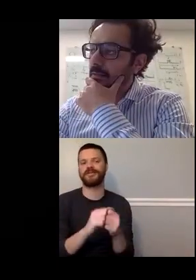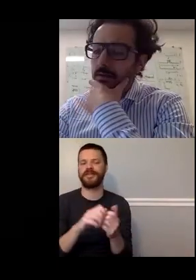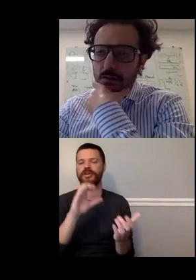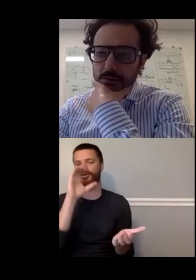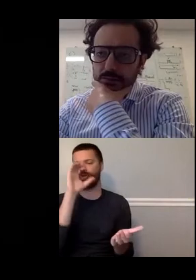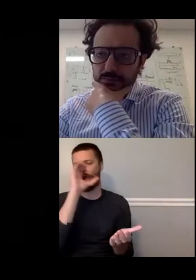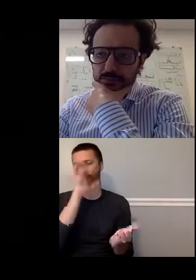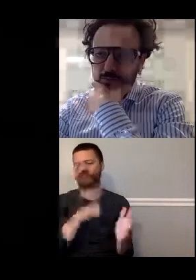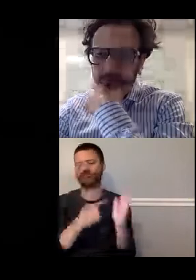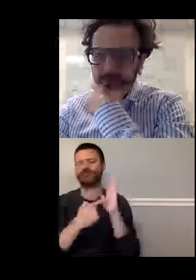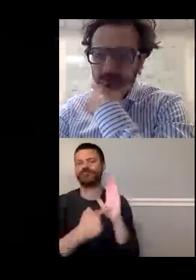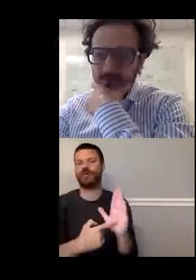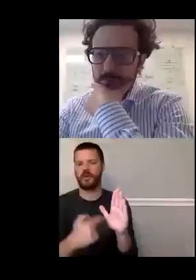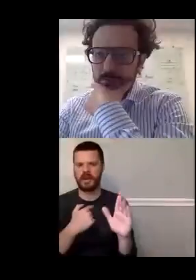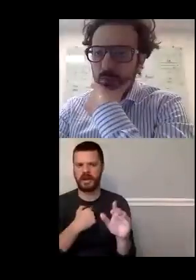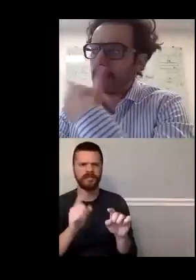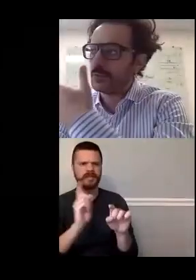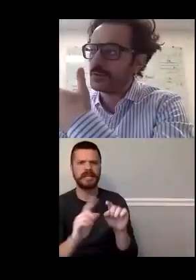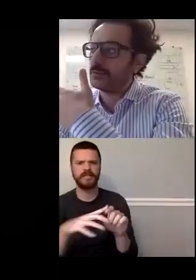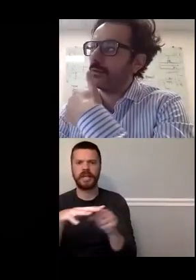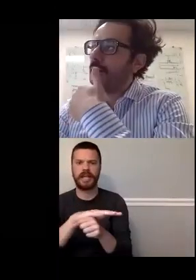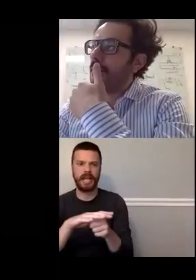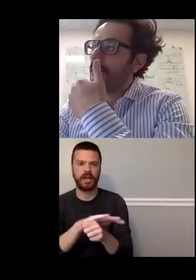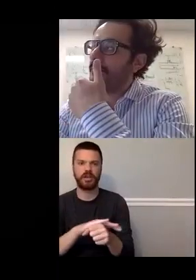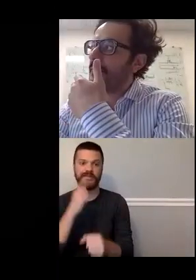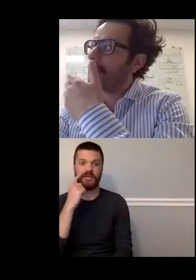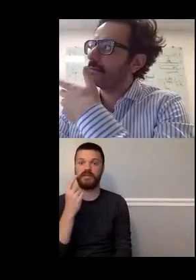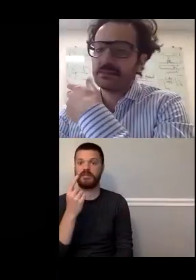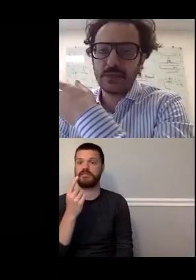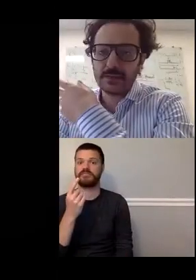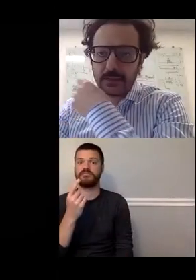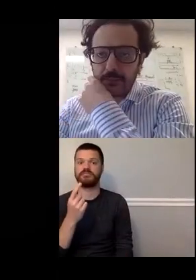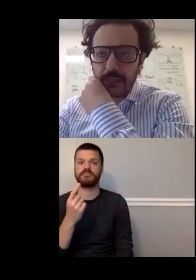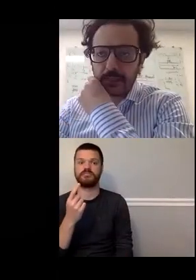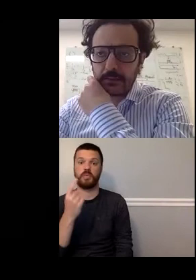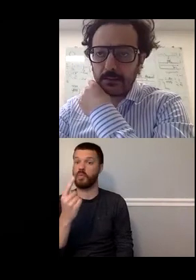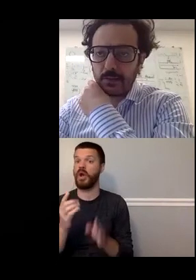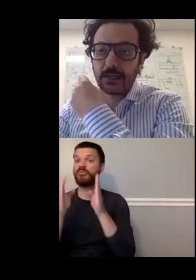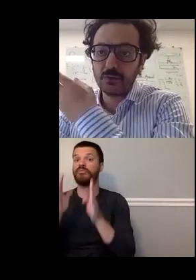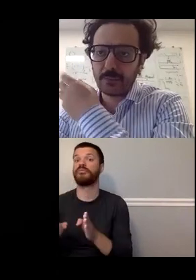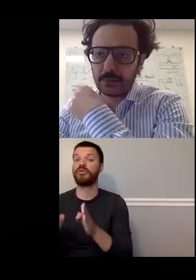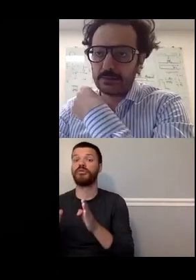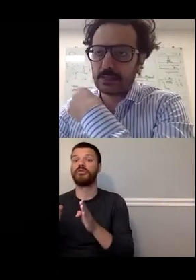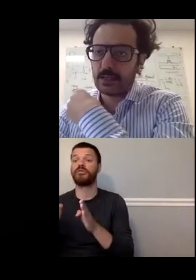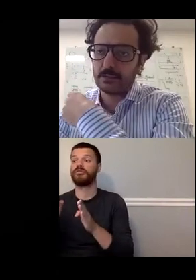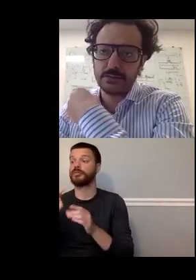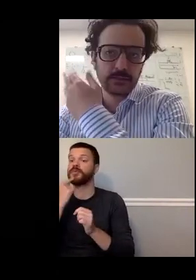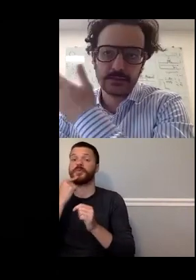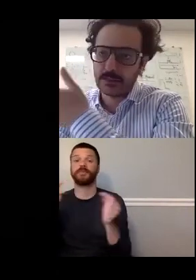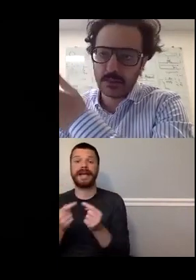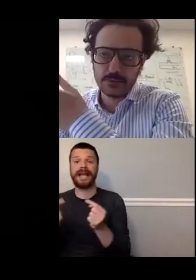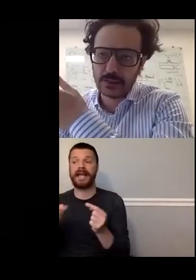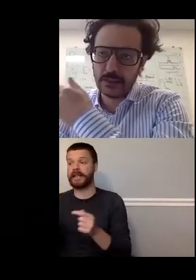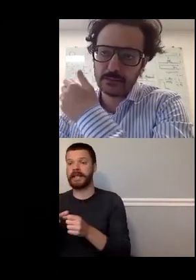see that there are a lot of areas that are activated when a person is experiencing pain or acute pain in the scanner.